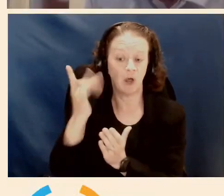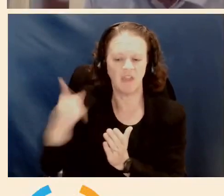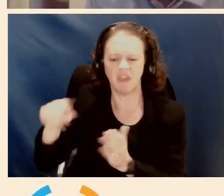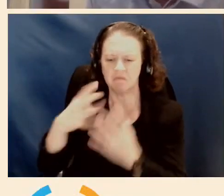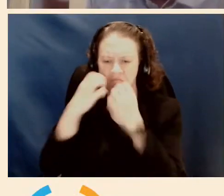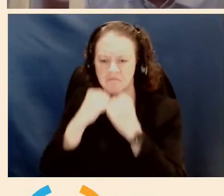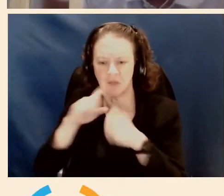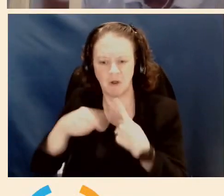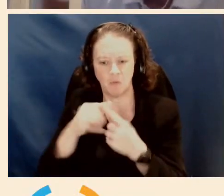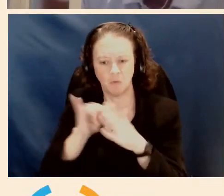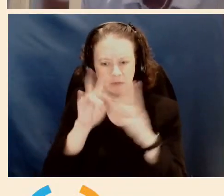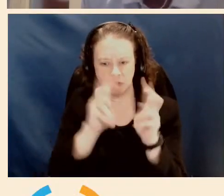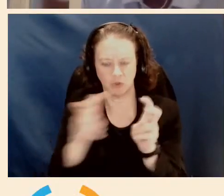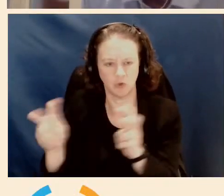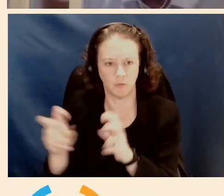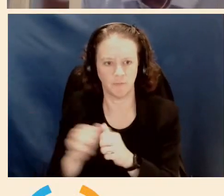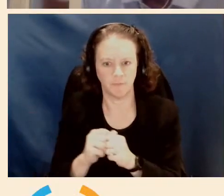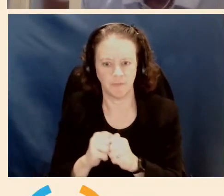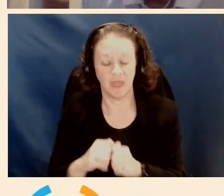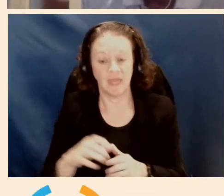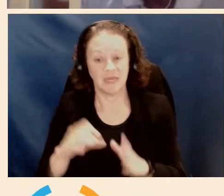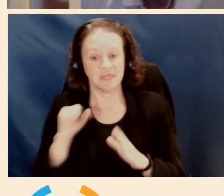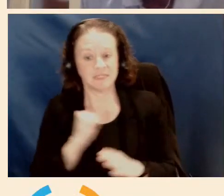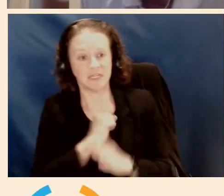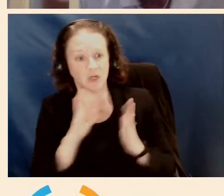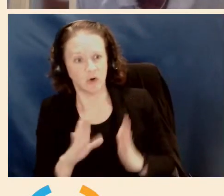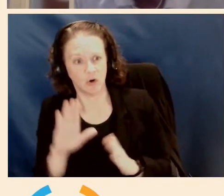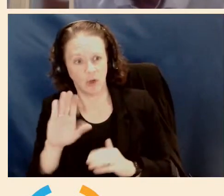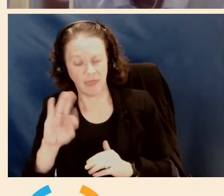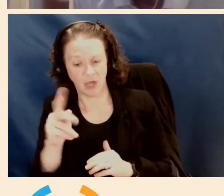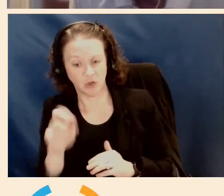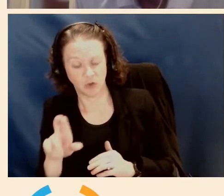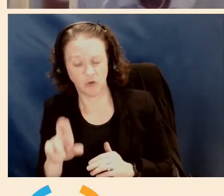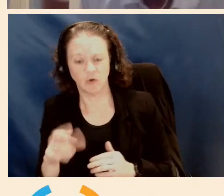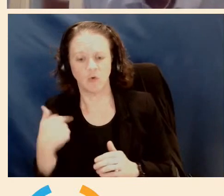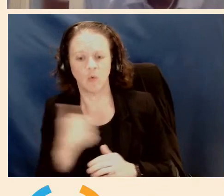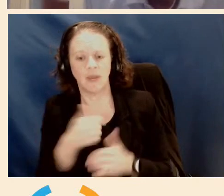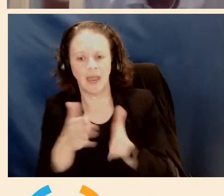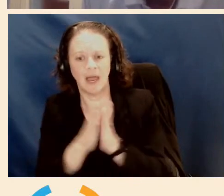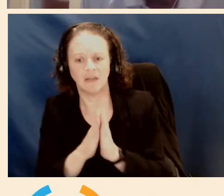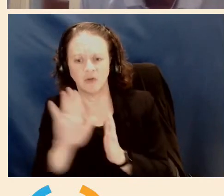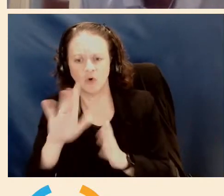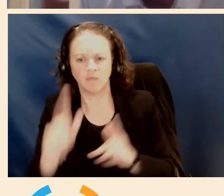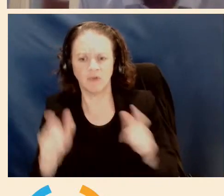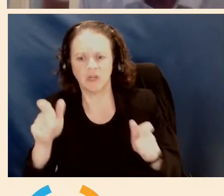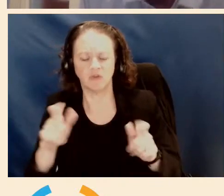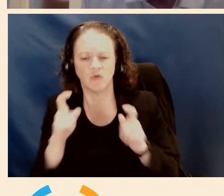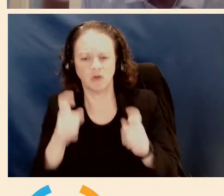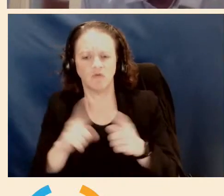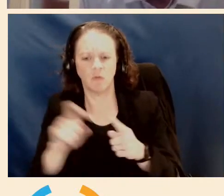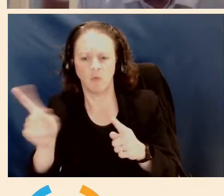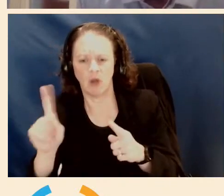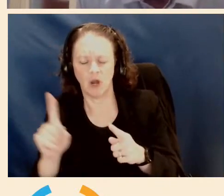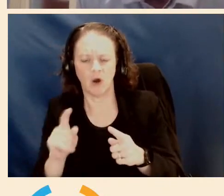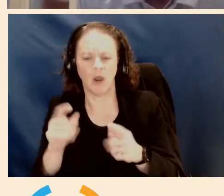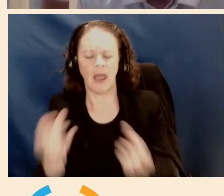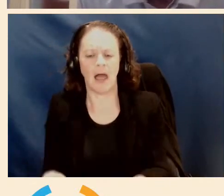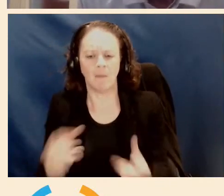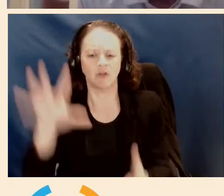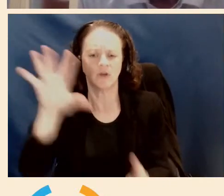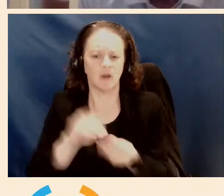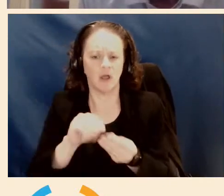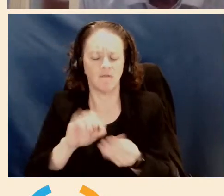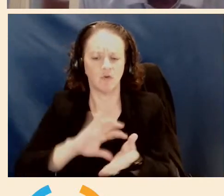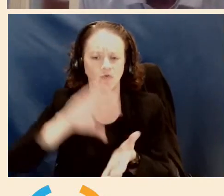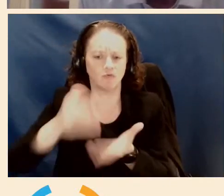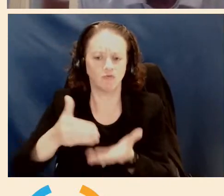were roughly how much you've raised, where your biggest source of your biggest donations from, and how much money is from out-of-state